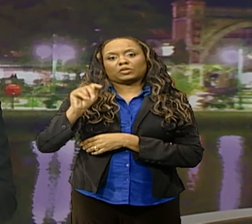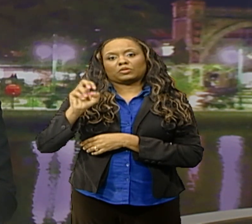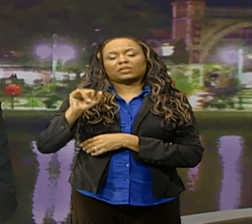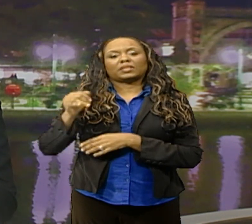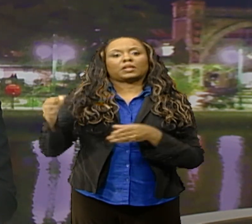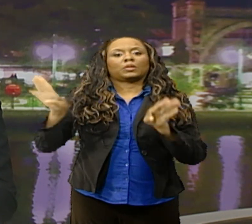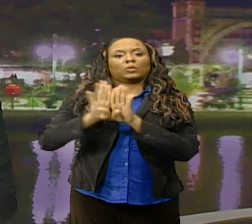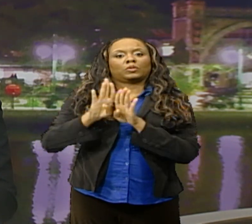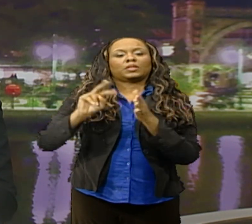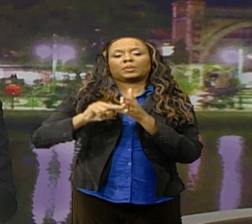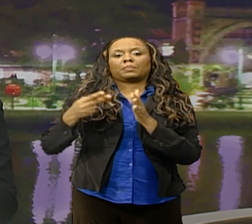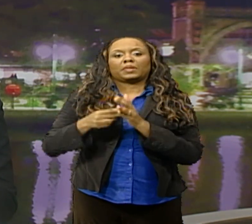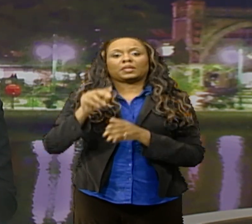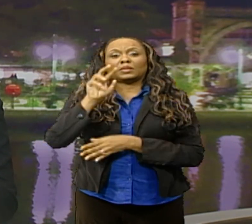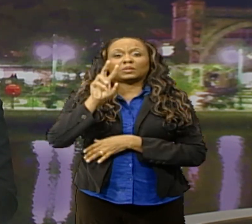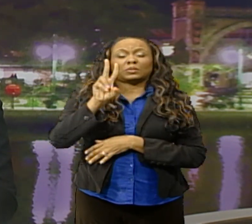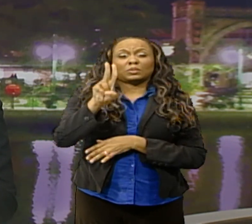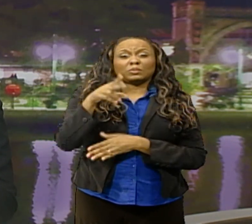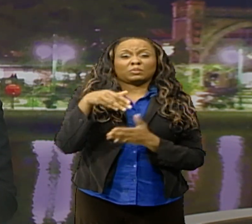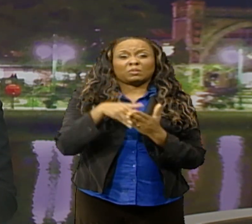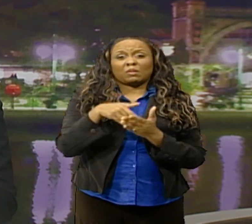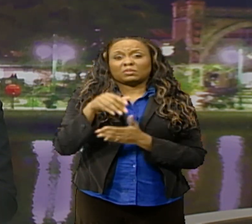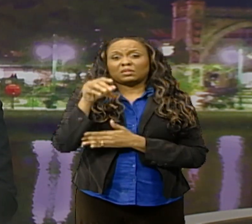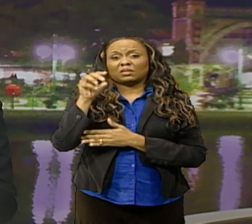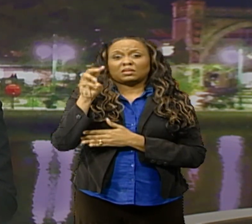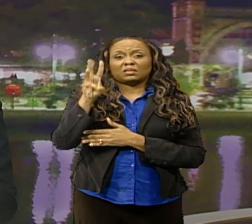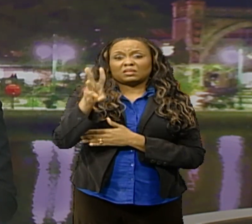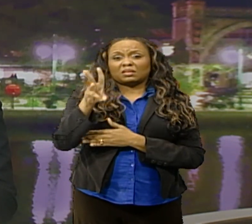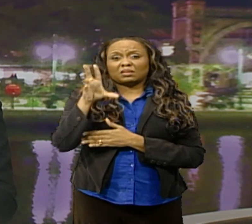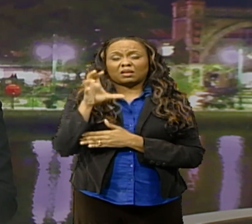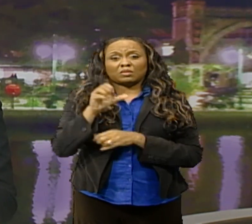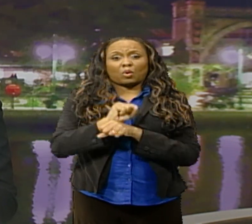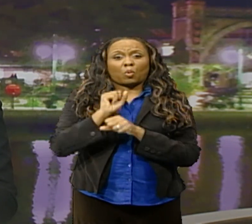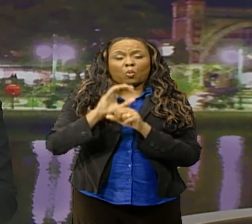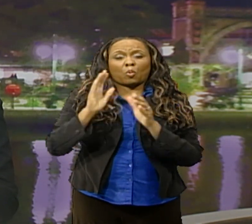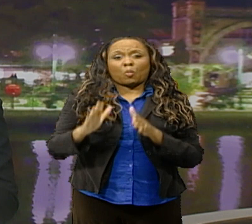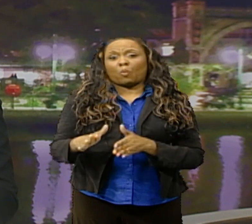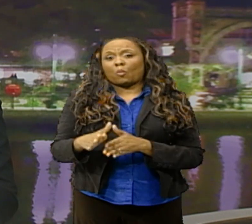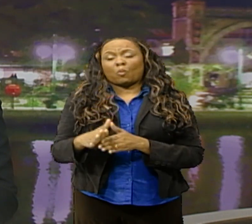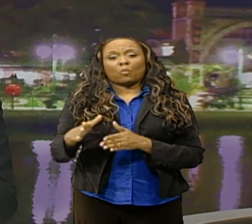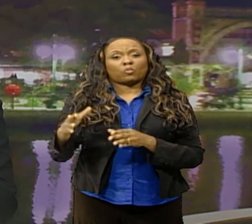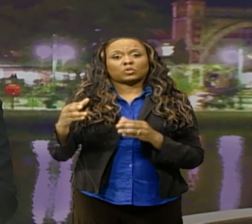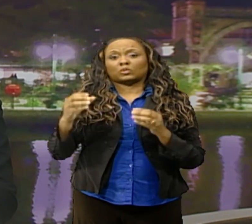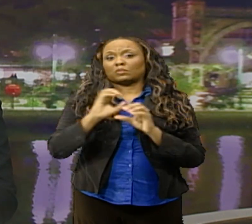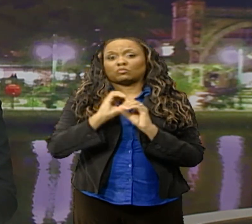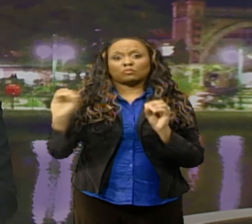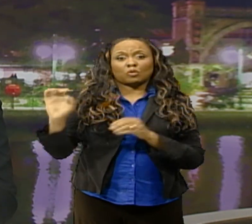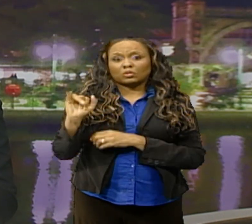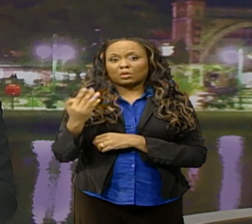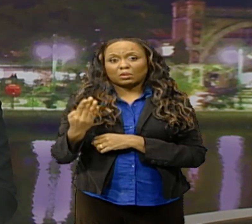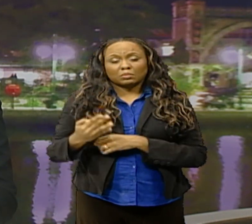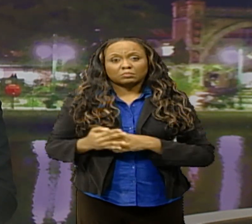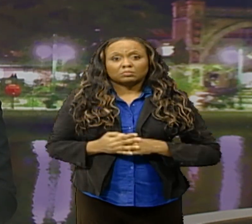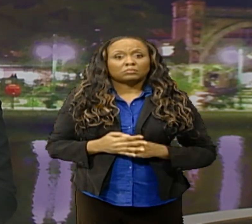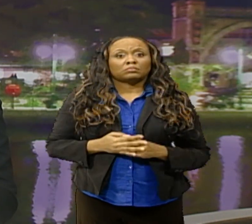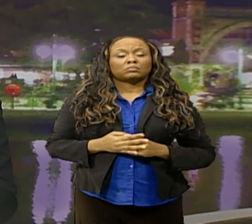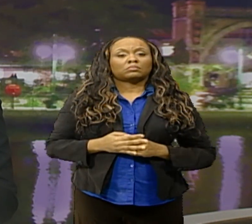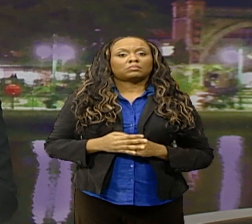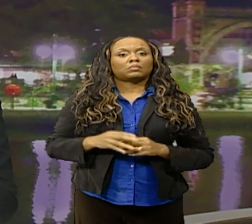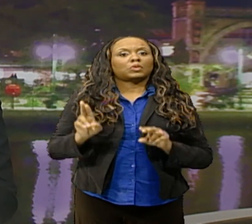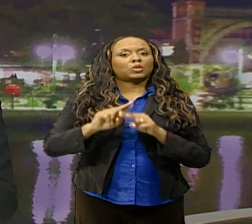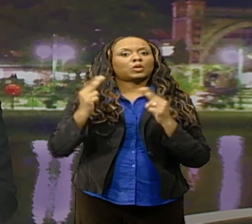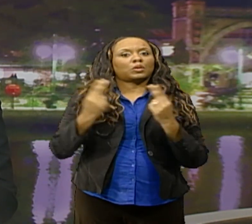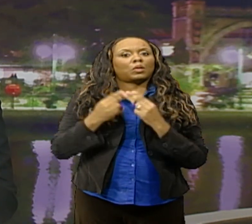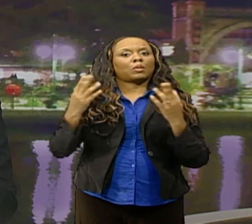is expected to result in the termination of some 2,600 workers. The Joint Trade Union movement is urging its members